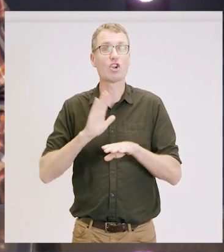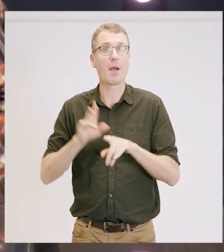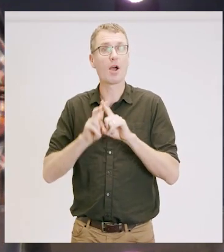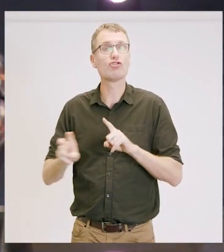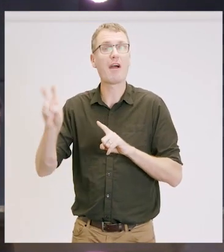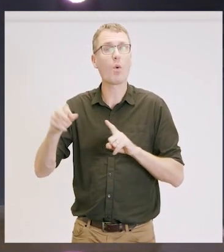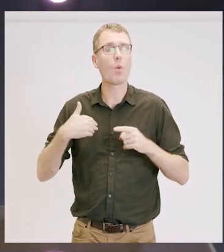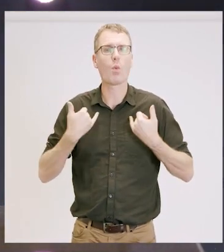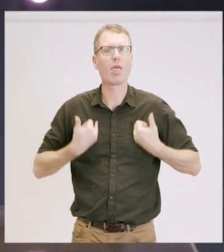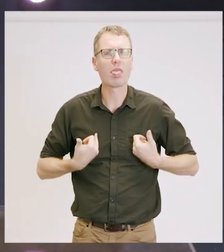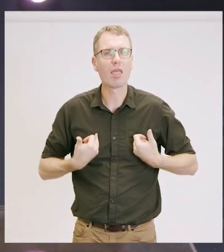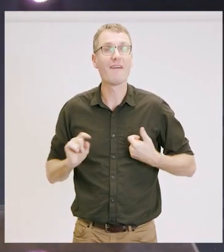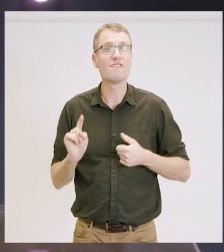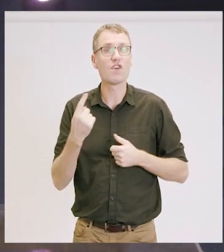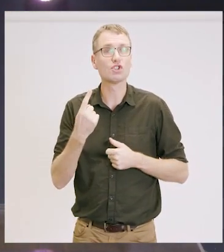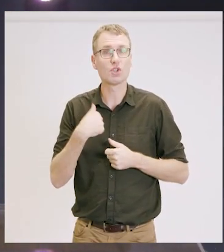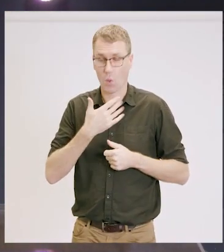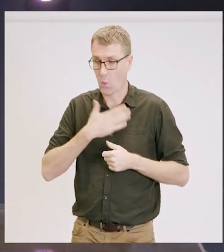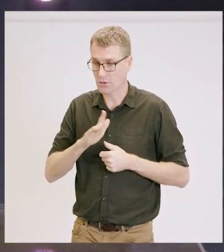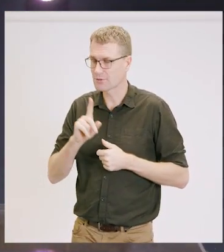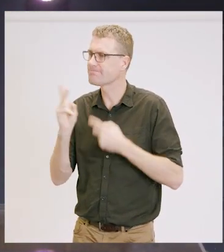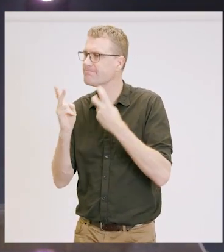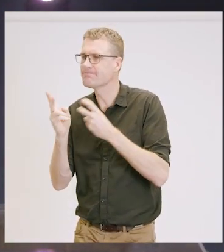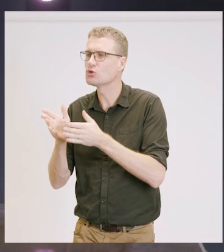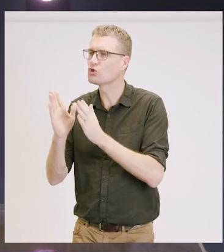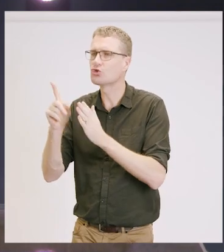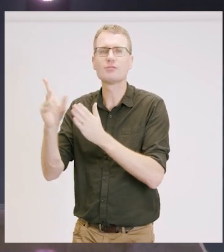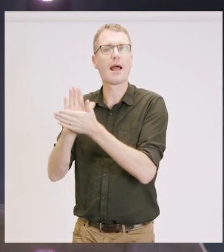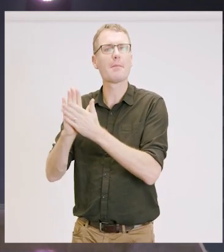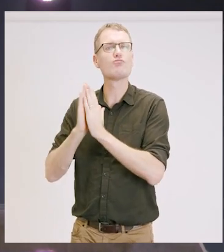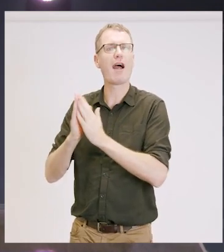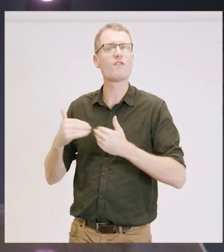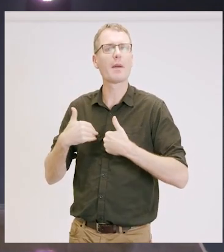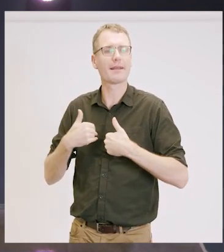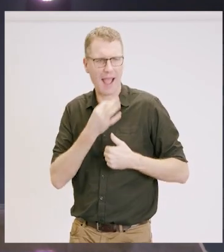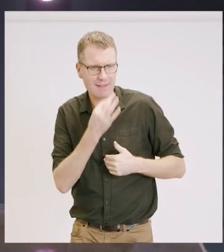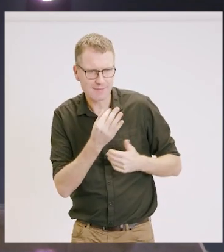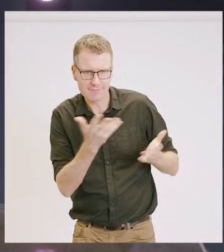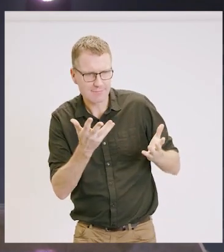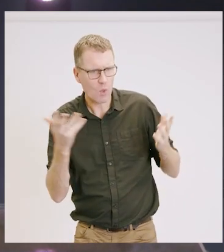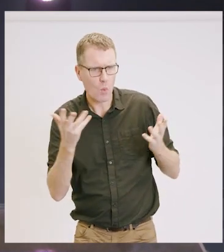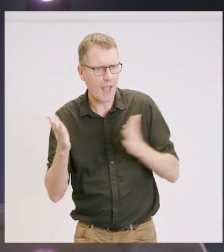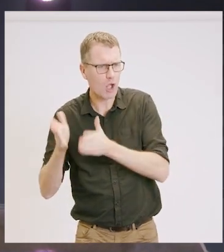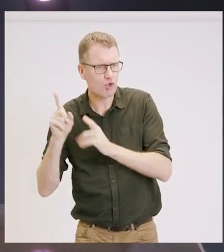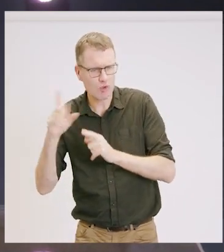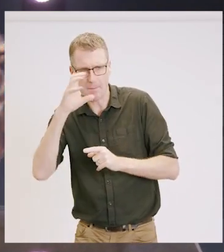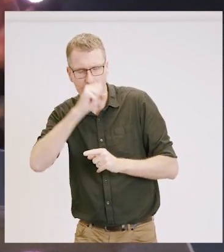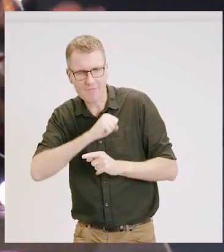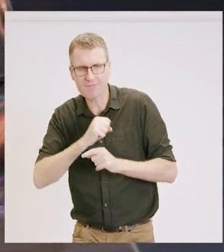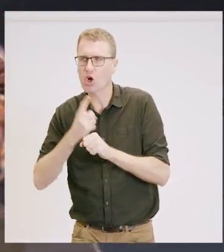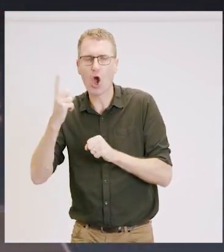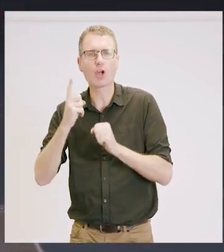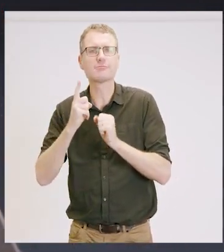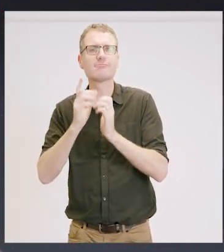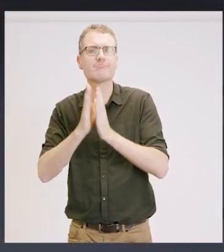me. And another time I was overseas and I got unwell, and I thought, first thing I want to do is go and find a church where they will pray for me. So I